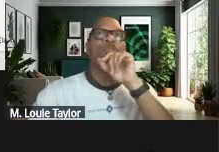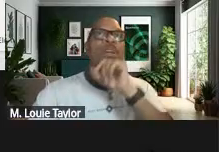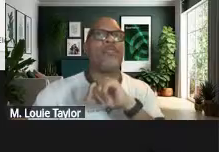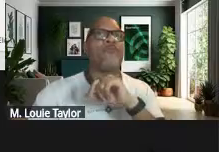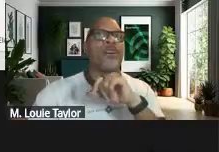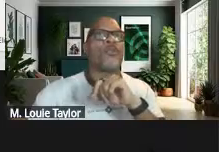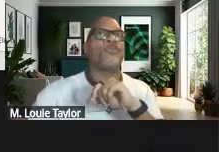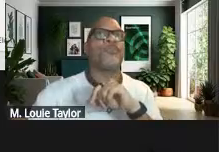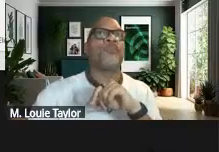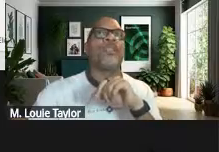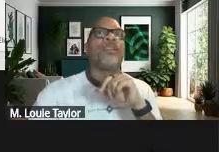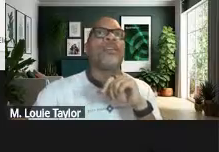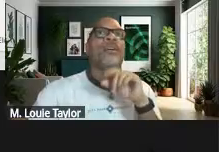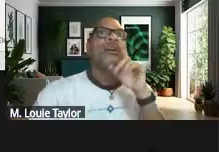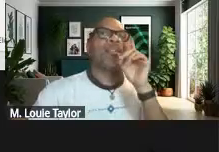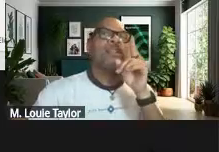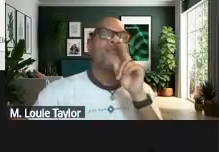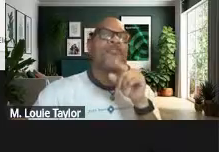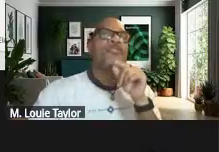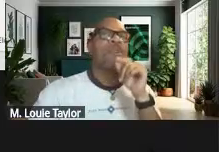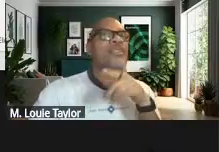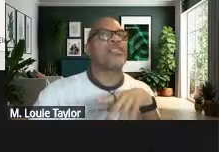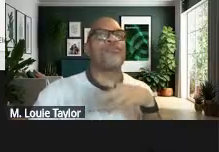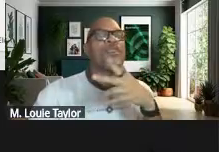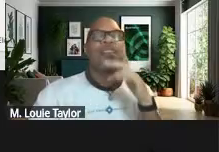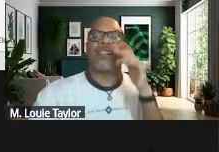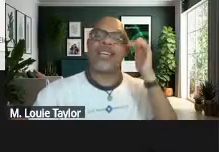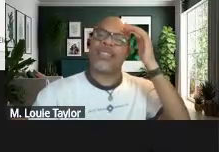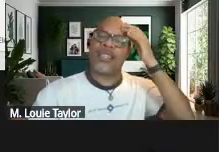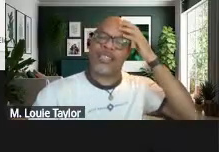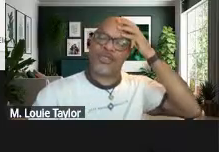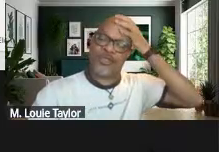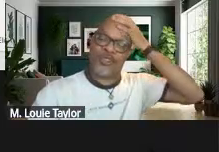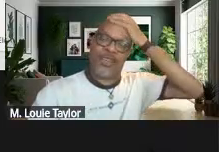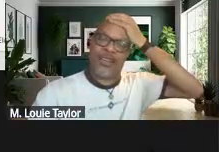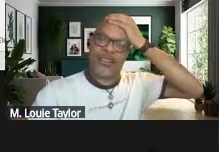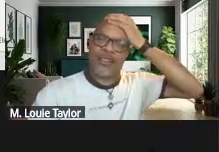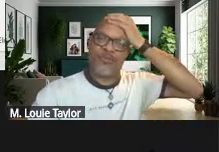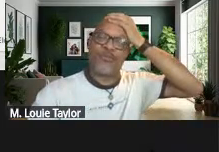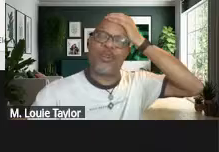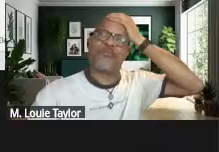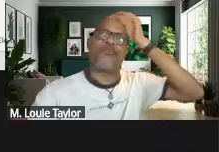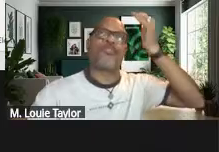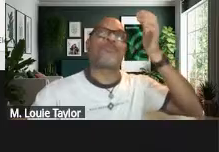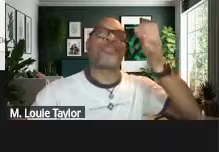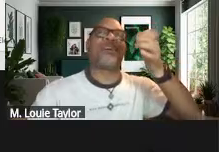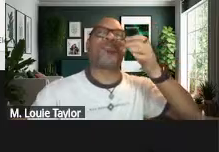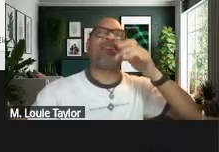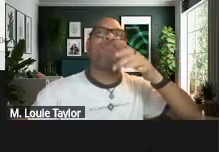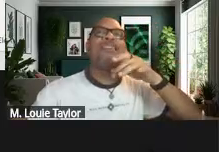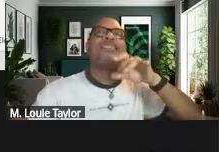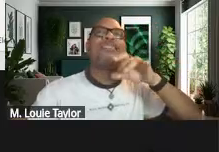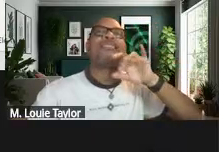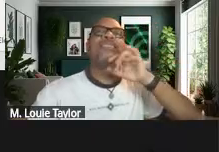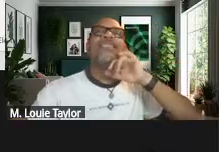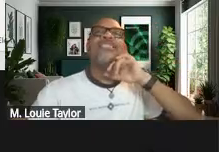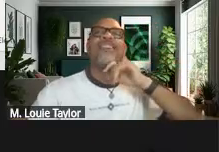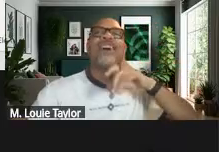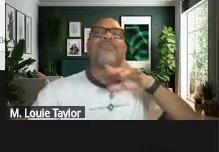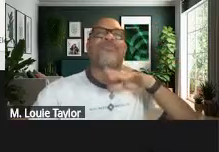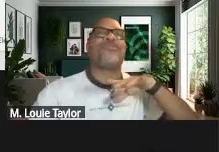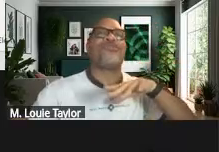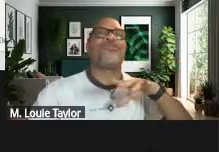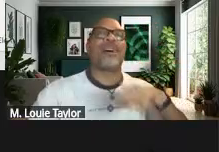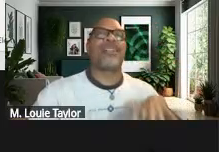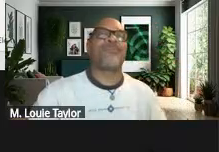with more info. It says first, and this is where I did not think that this was going to be a tough one, but first put down your email to grab